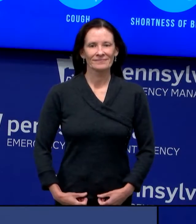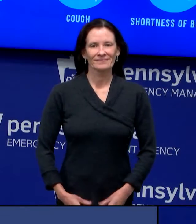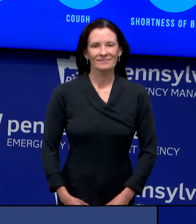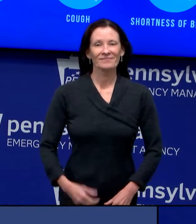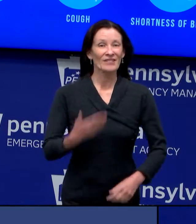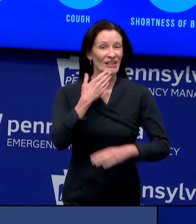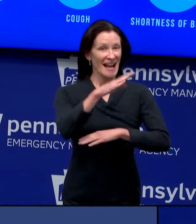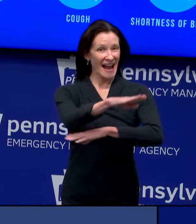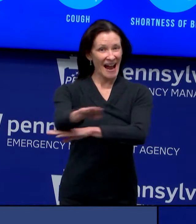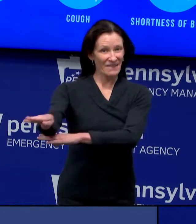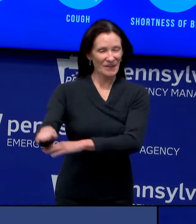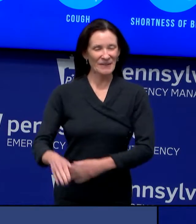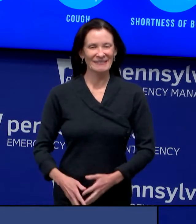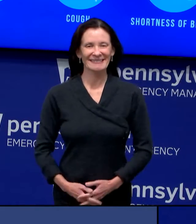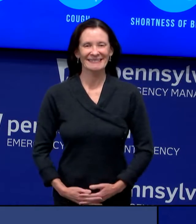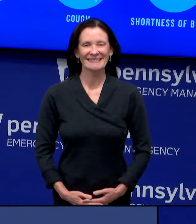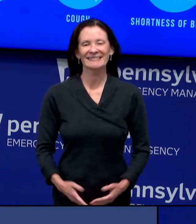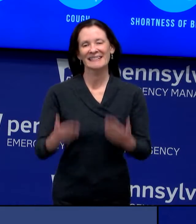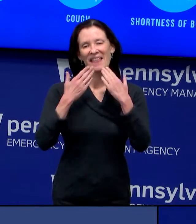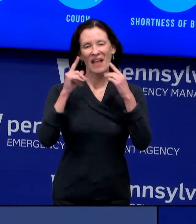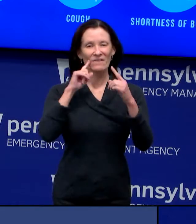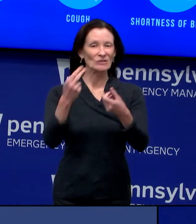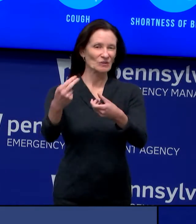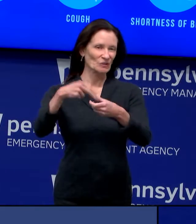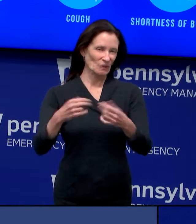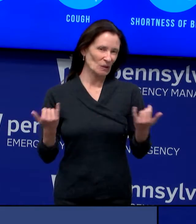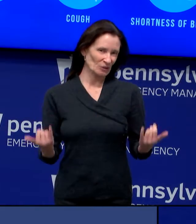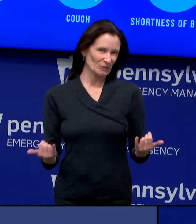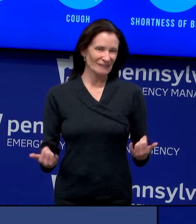Good afternoon, and thank you for joining us today.